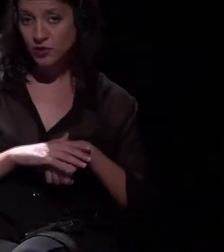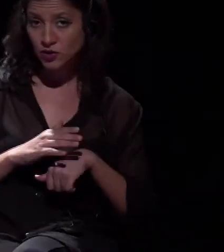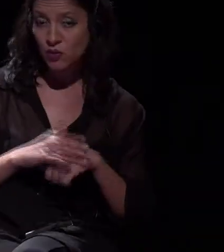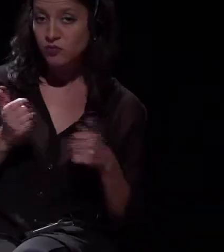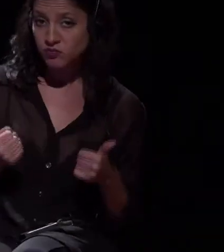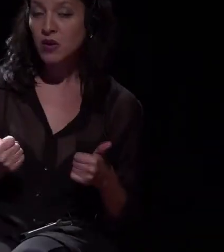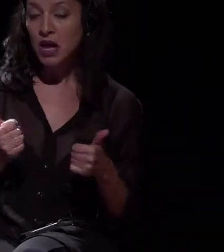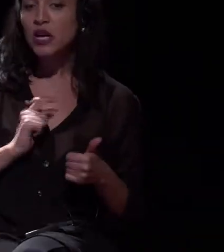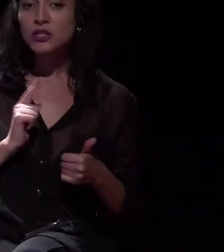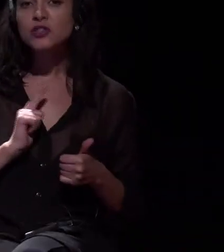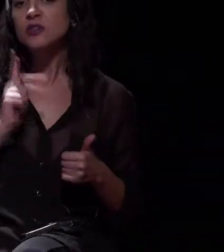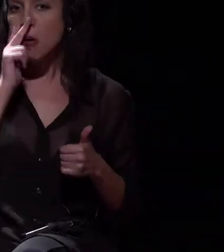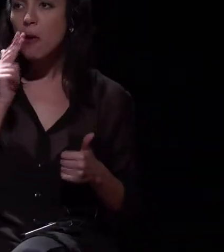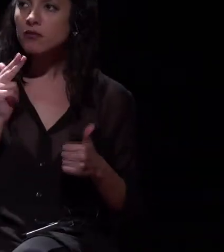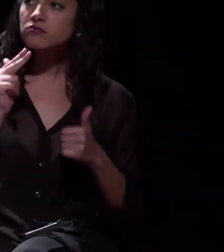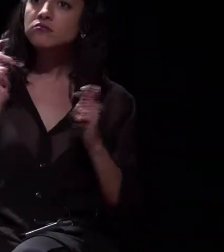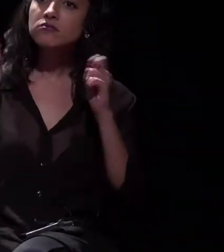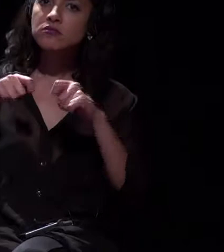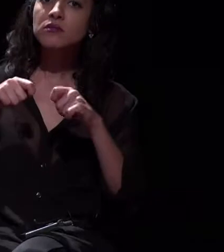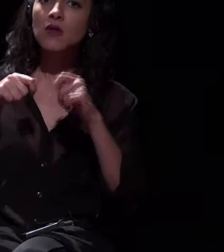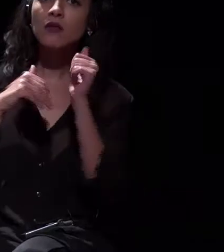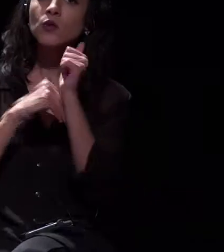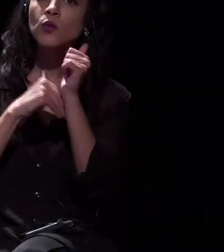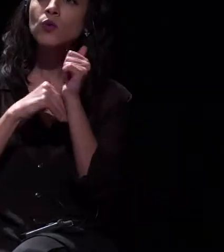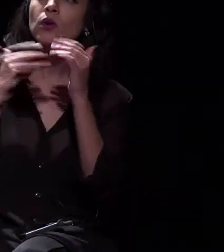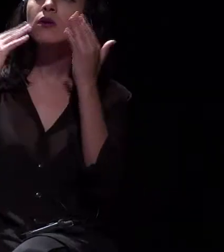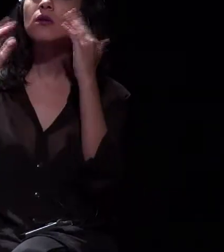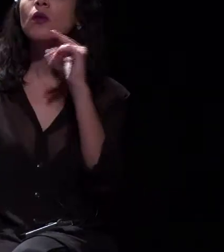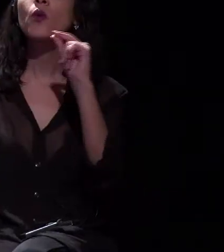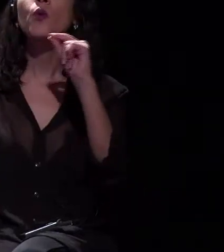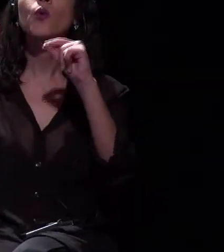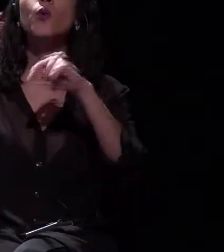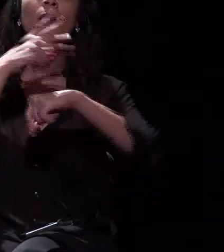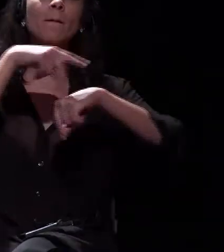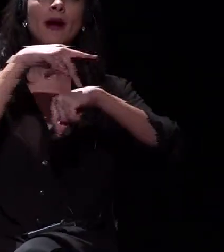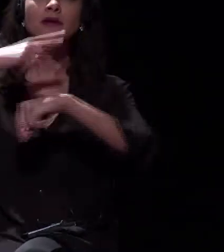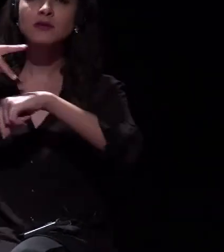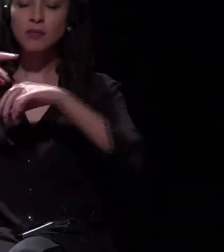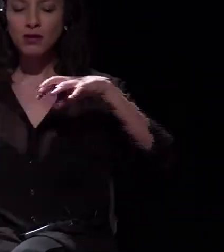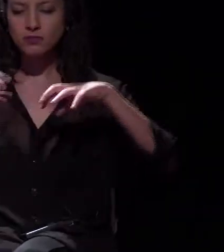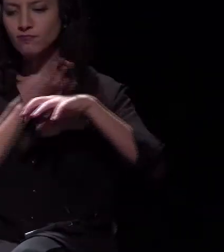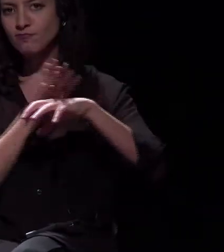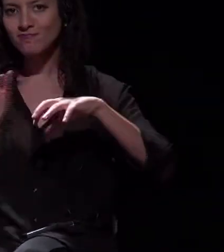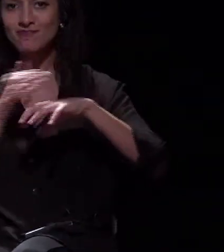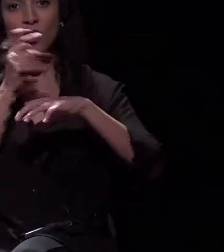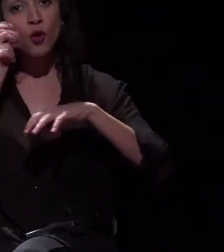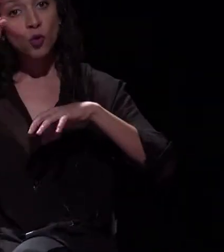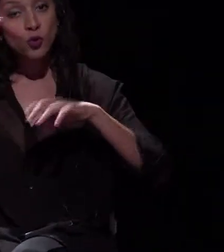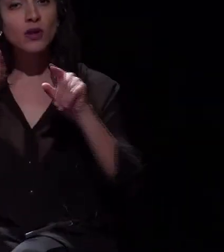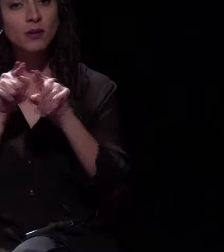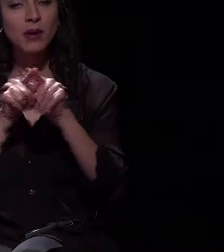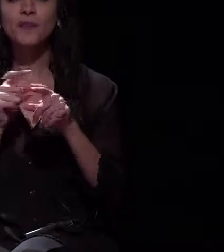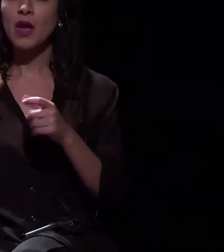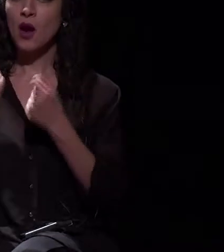and cultural boundaries. Others sought out in local forms of knowledge, both pre-colonial and popular, the